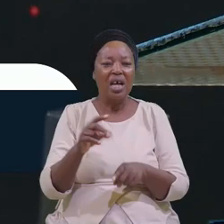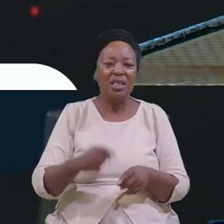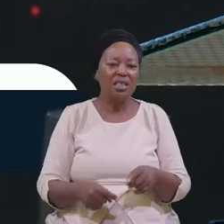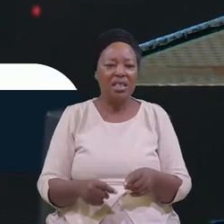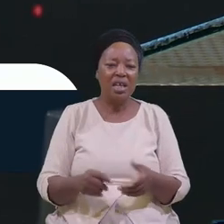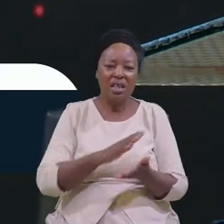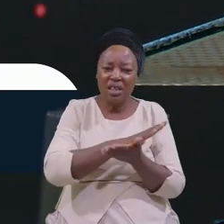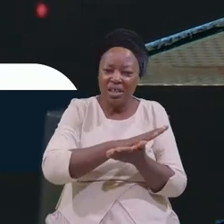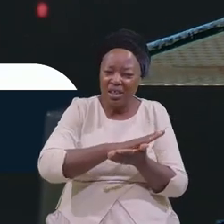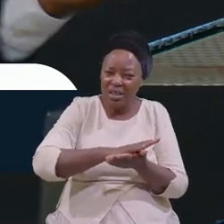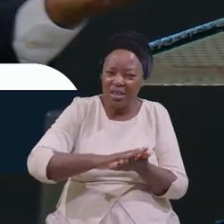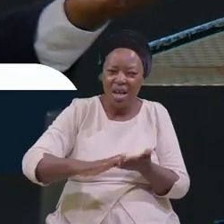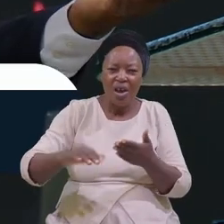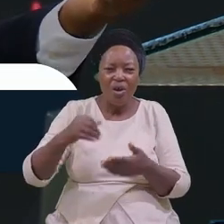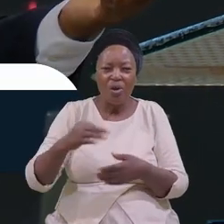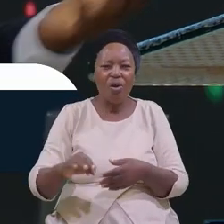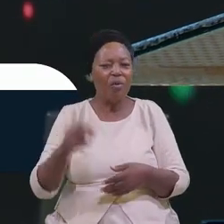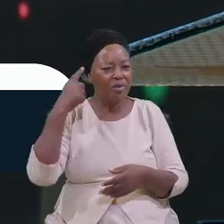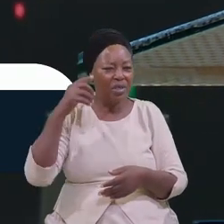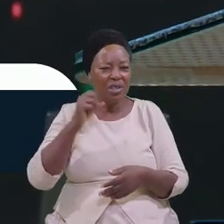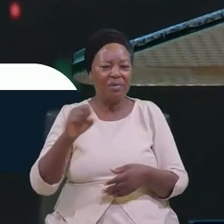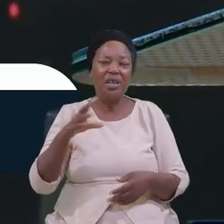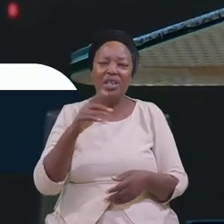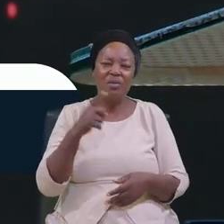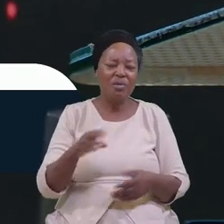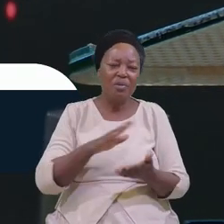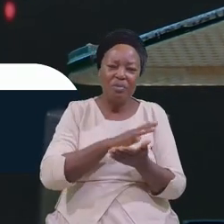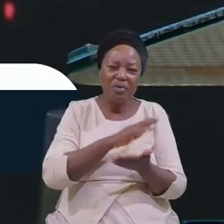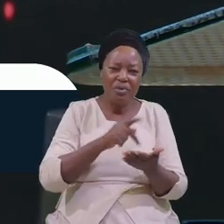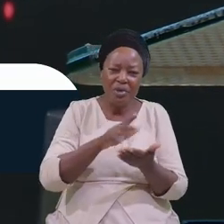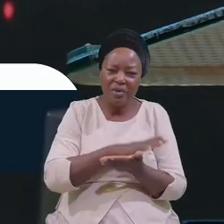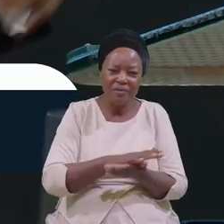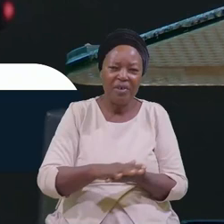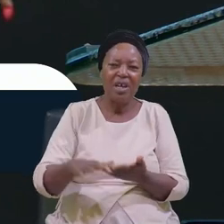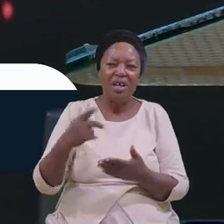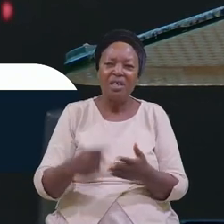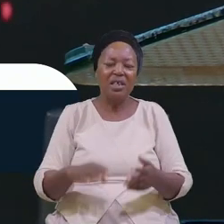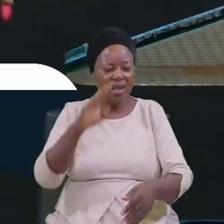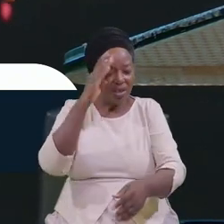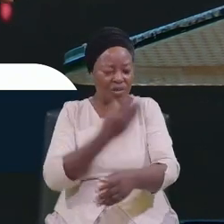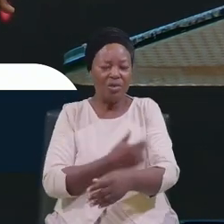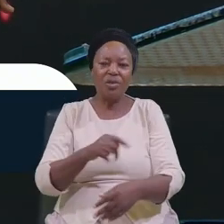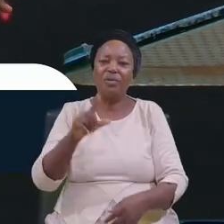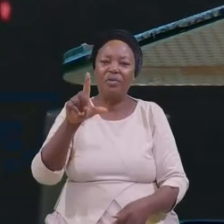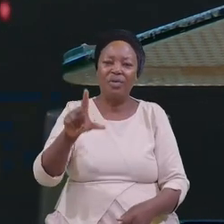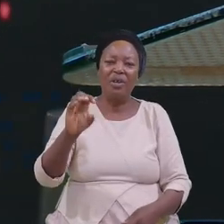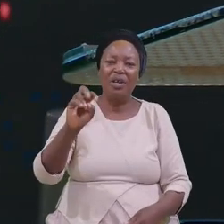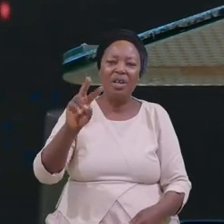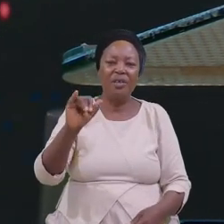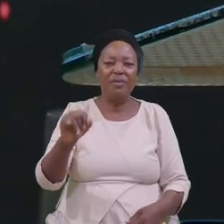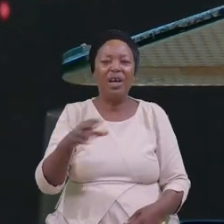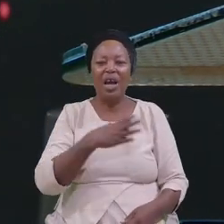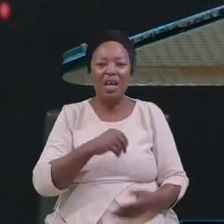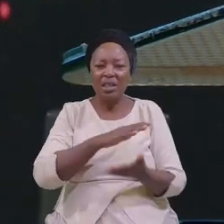of silver. He shall purify the sons of Levi and